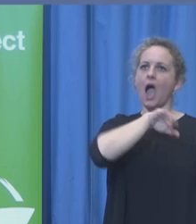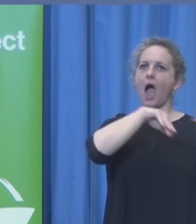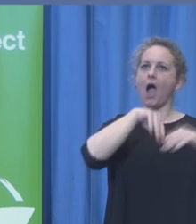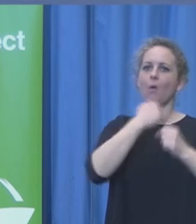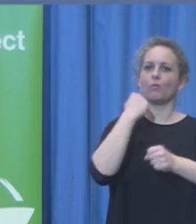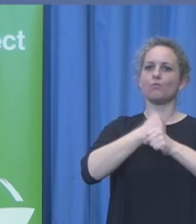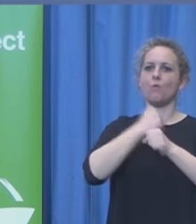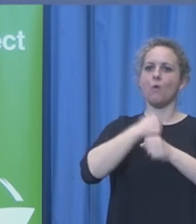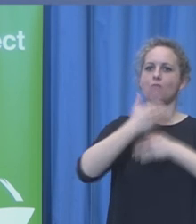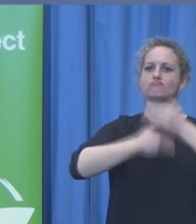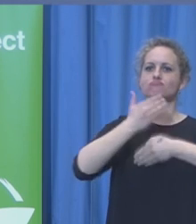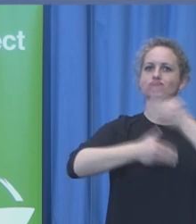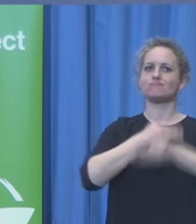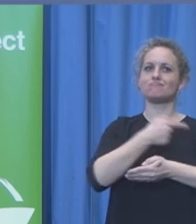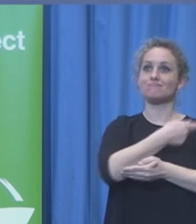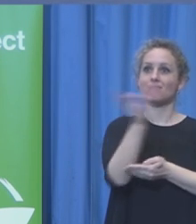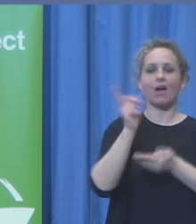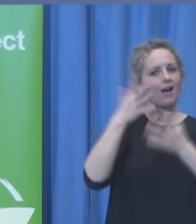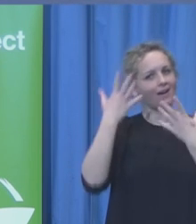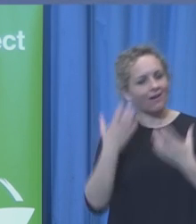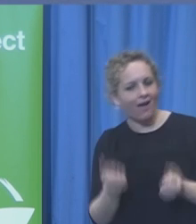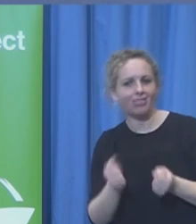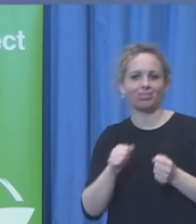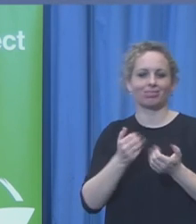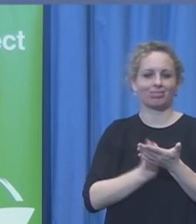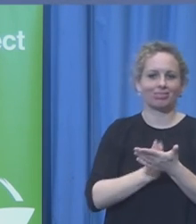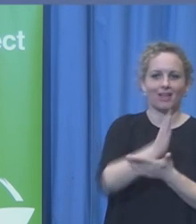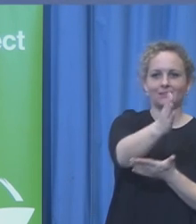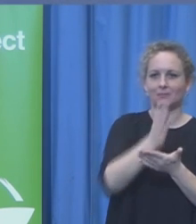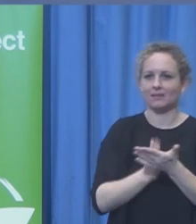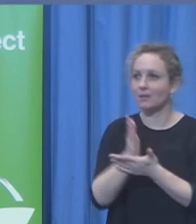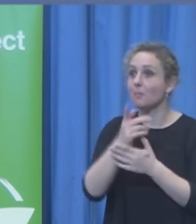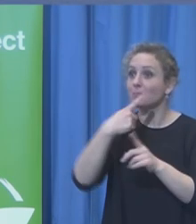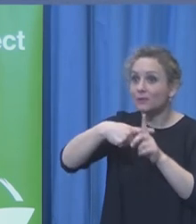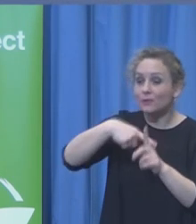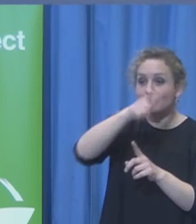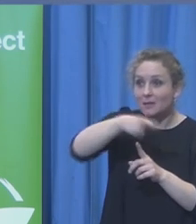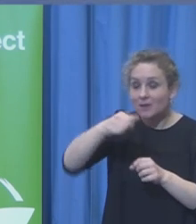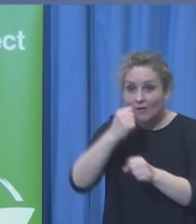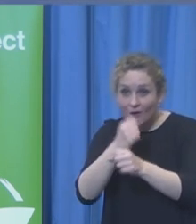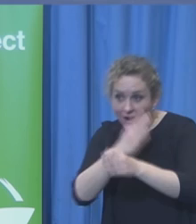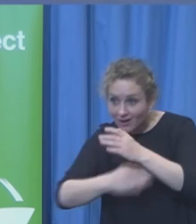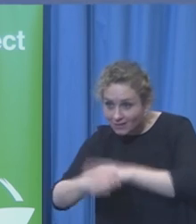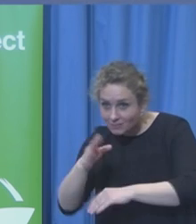to employment is a right that's achieved, not just aspired to.